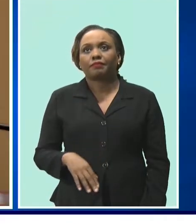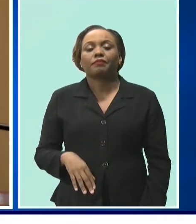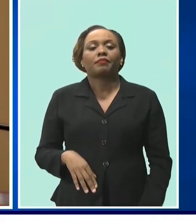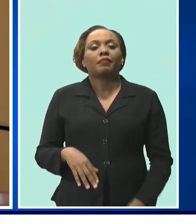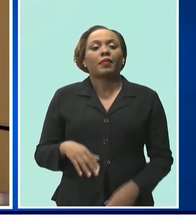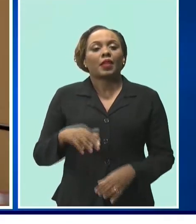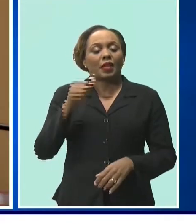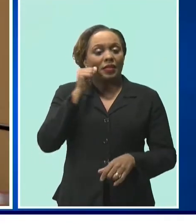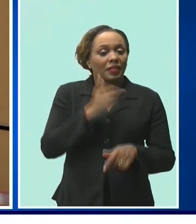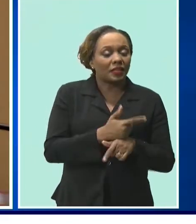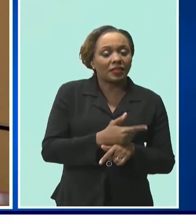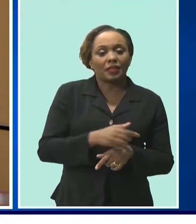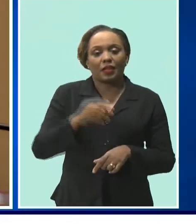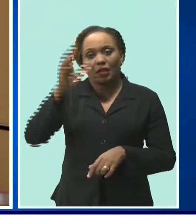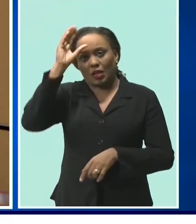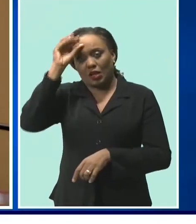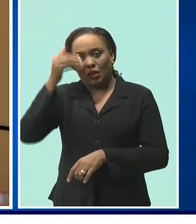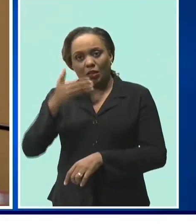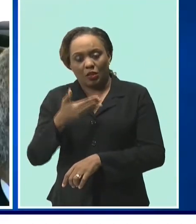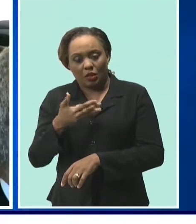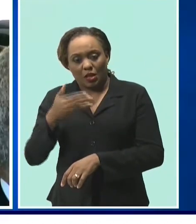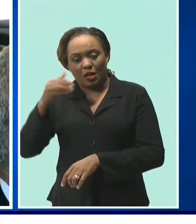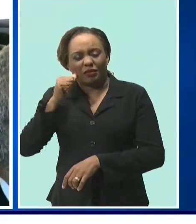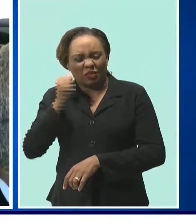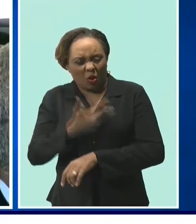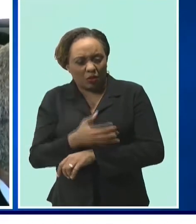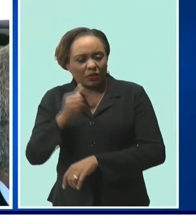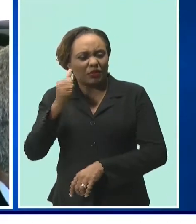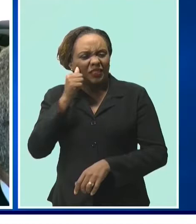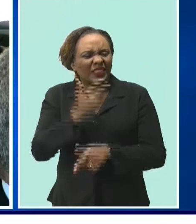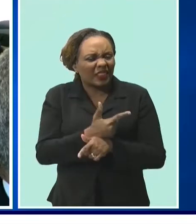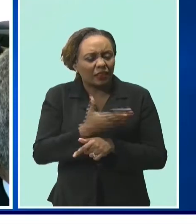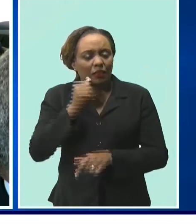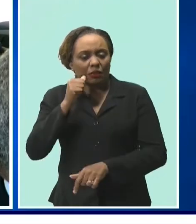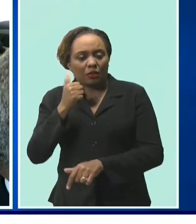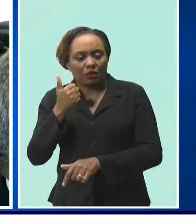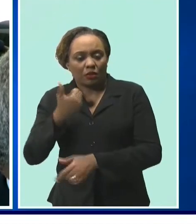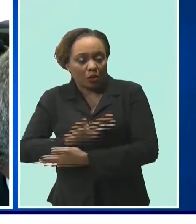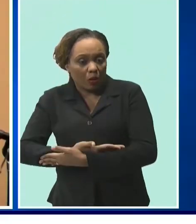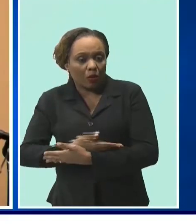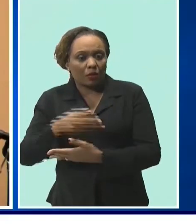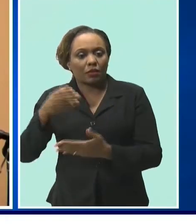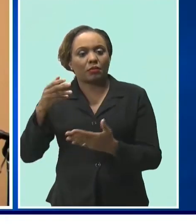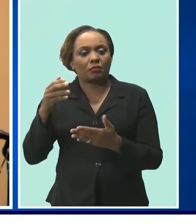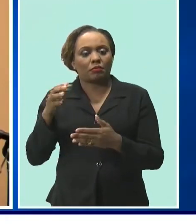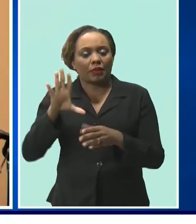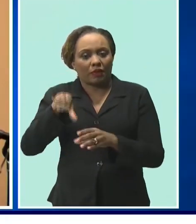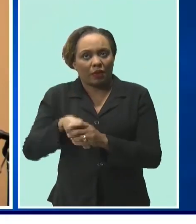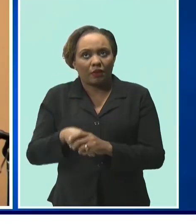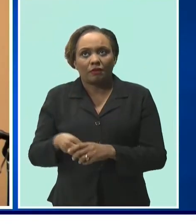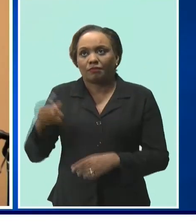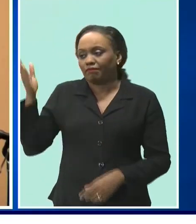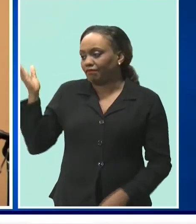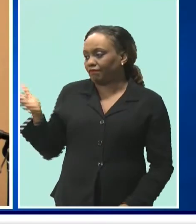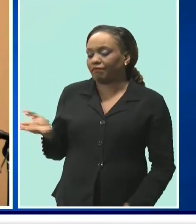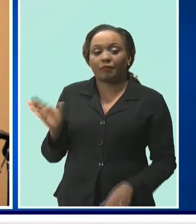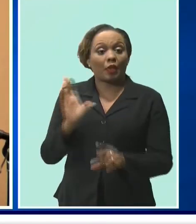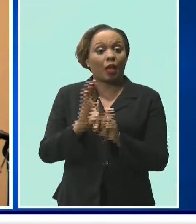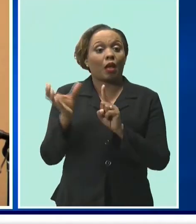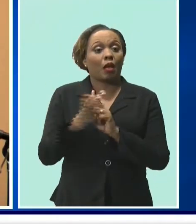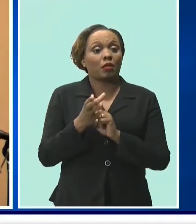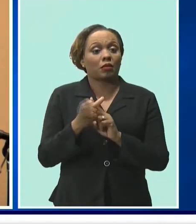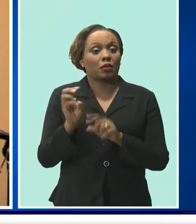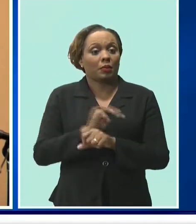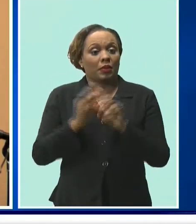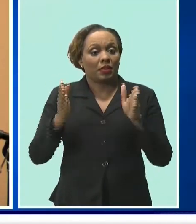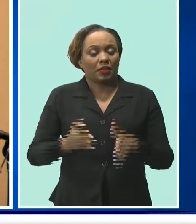daughter Sharon. Culture Minister and friend John King had this message for Smokey's family. You have the distinct pleasure of interacting